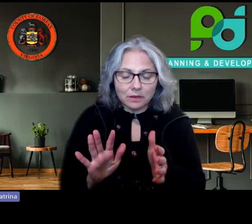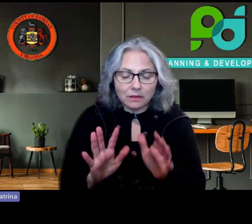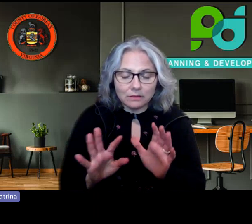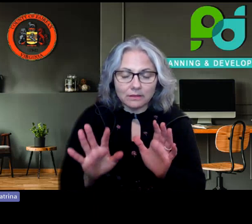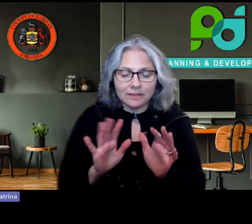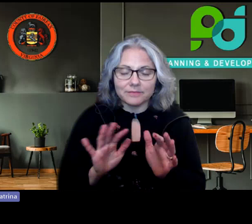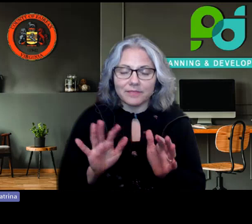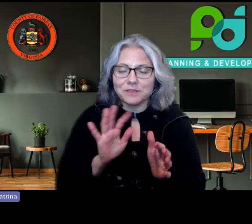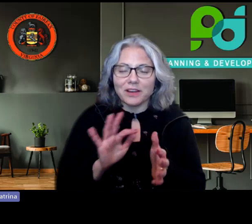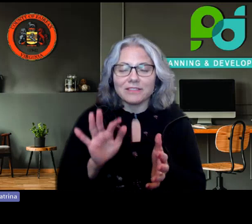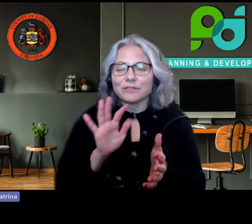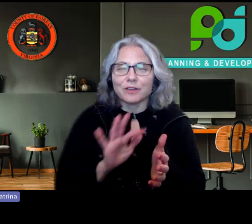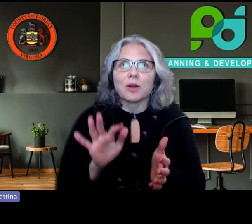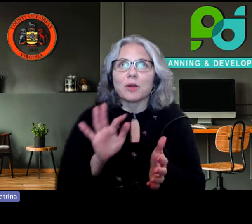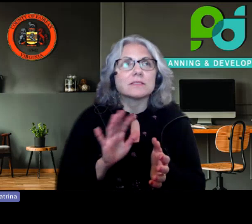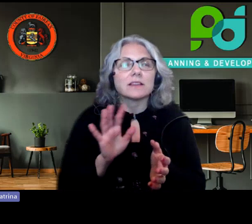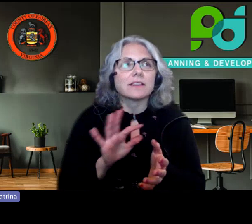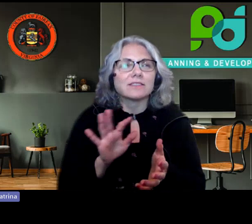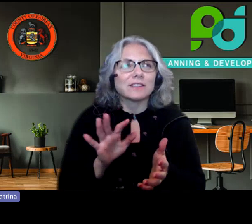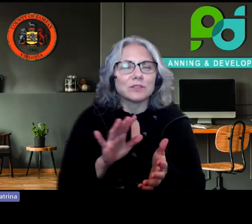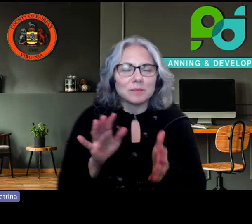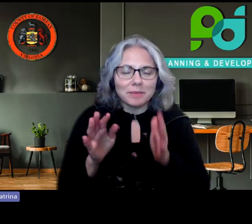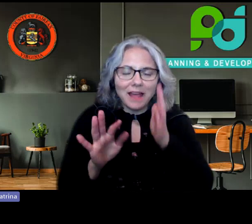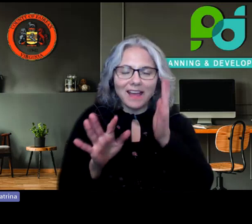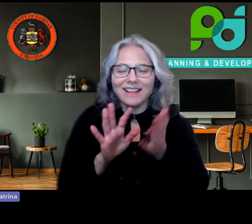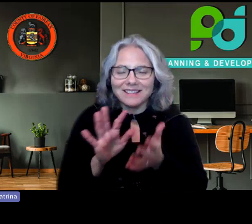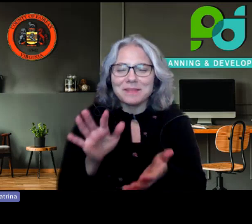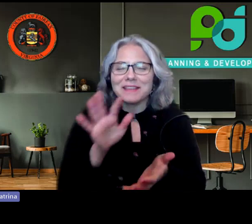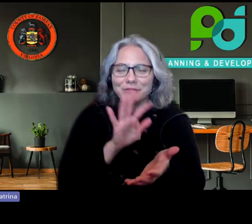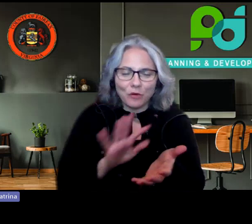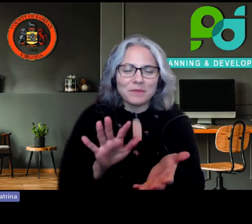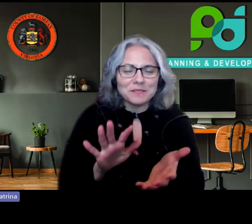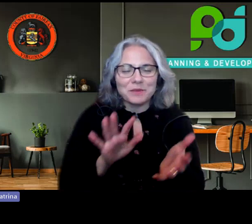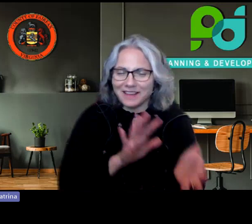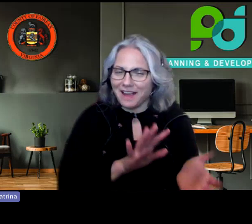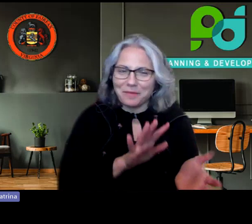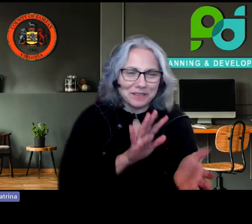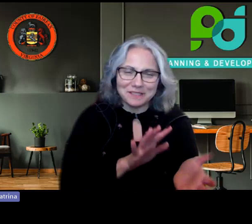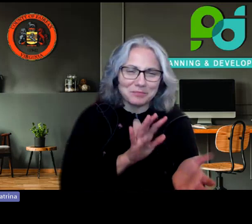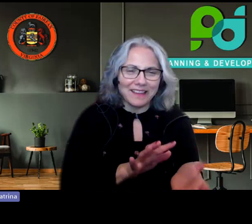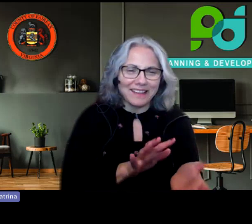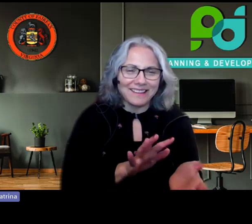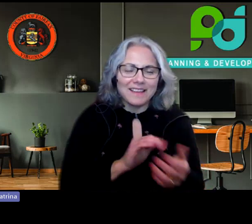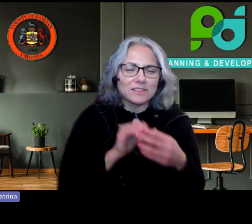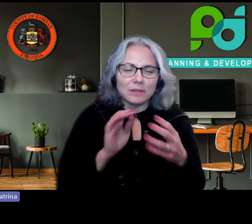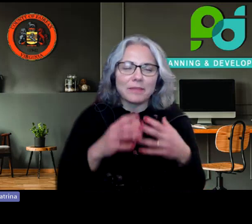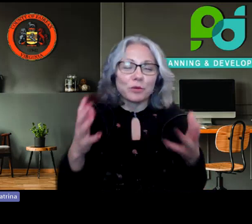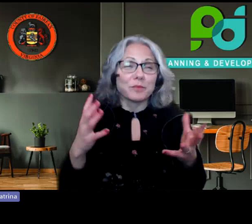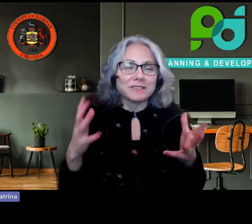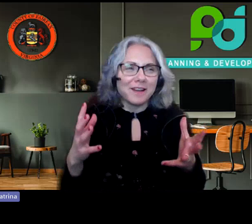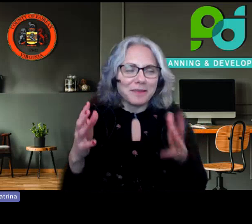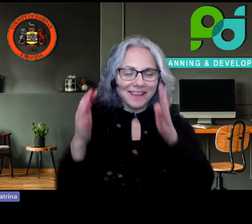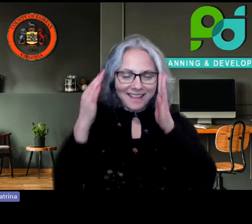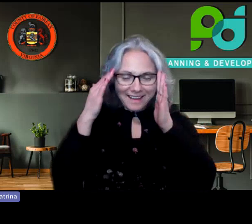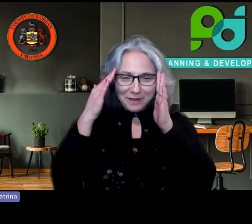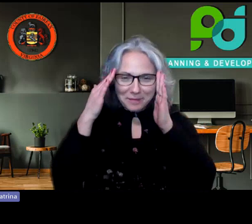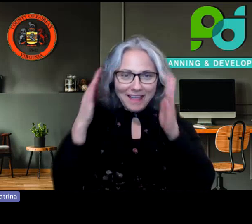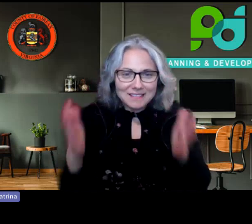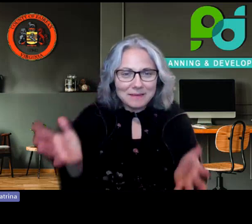to sorry, the verb always eludes me, but it has to be in conformance with the comprehensive plan. Sorry, the word wasn't